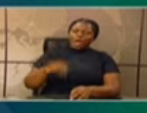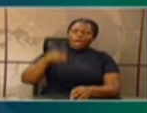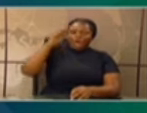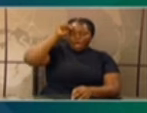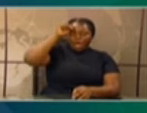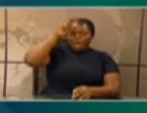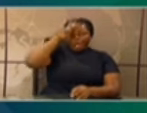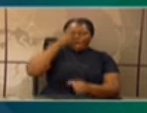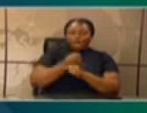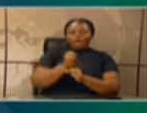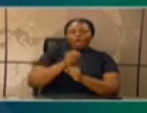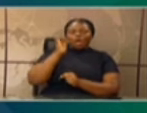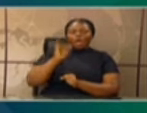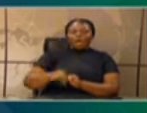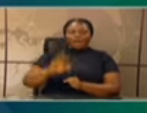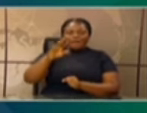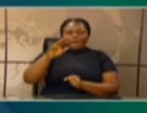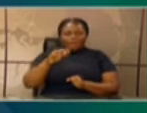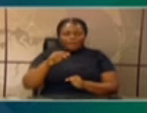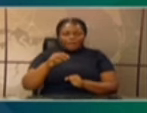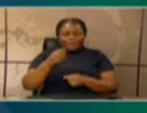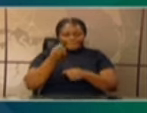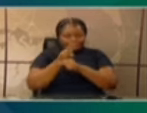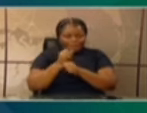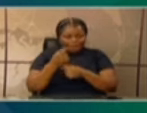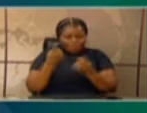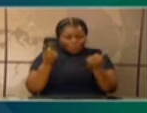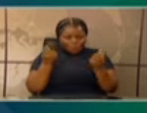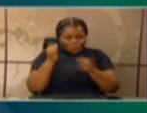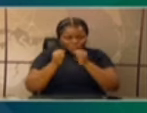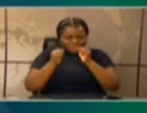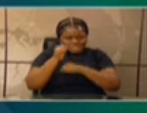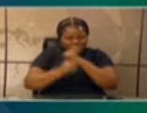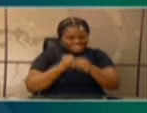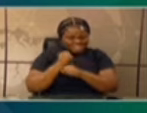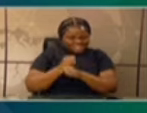The Tema motorway was constructed in